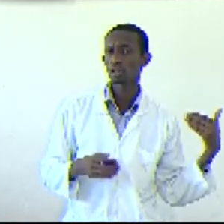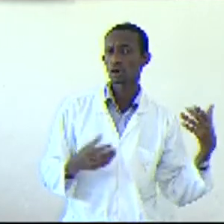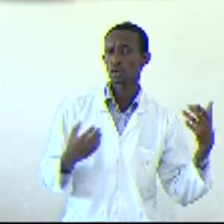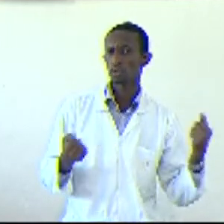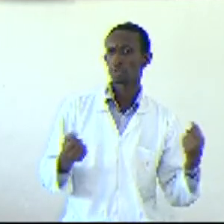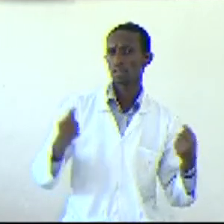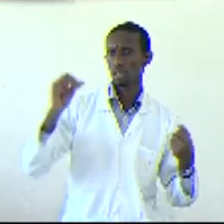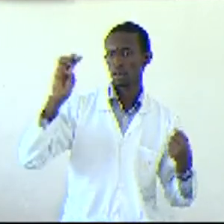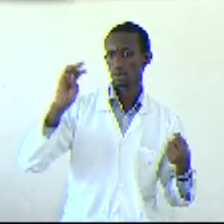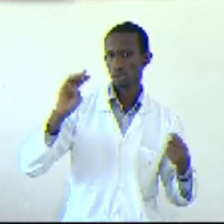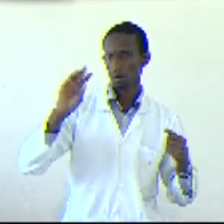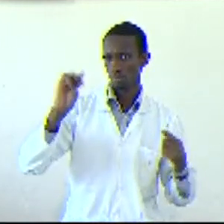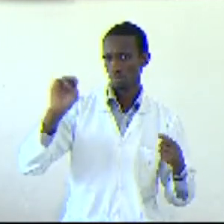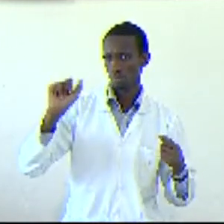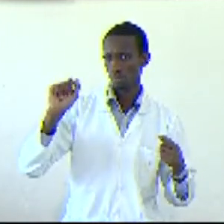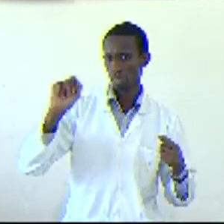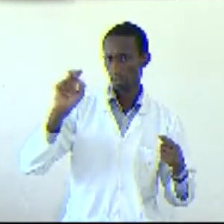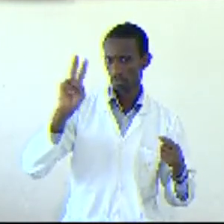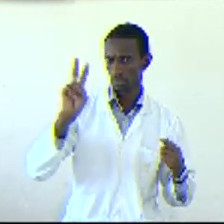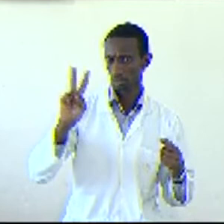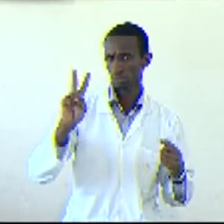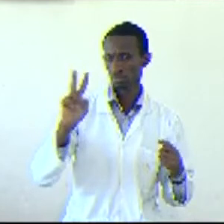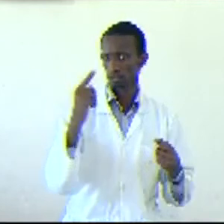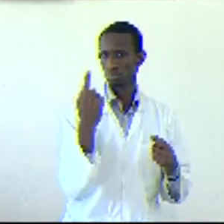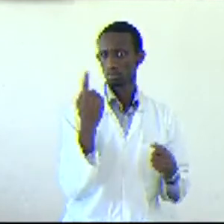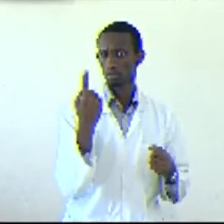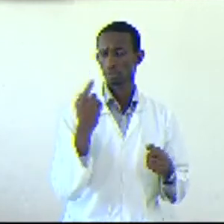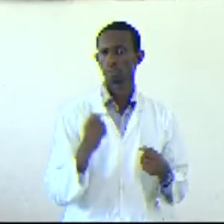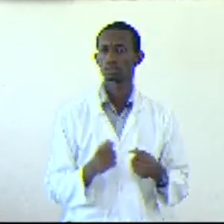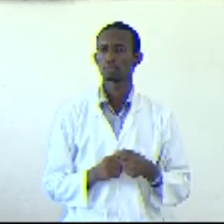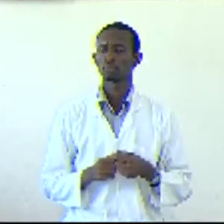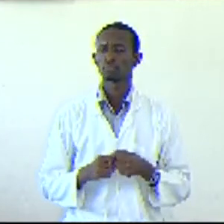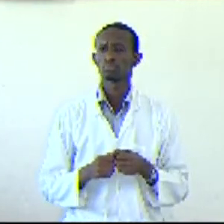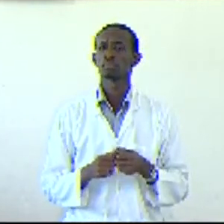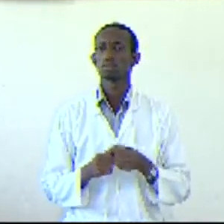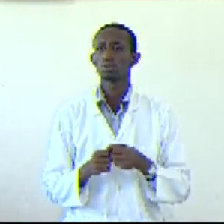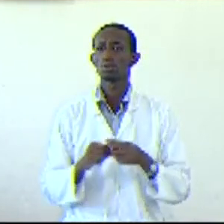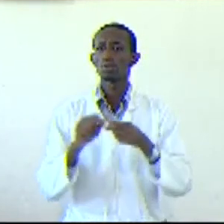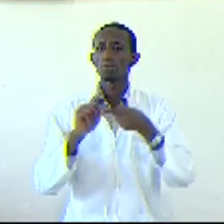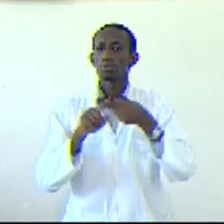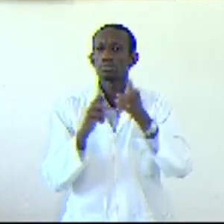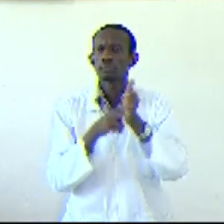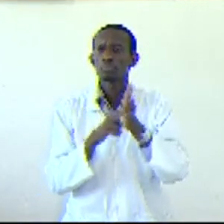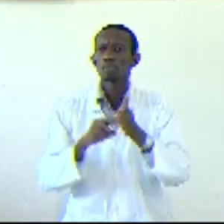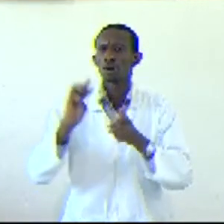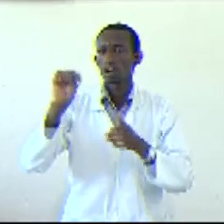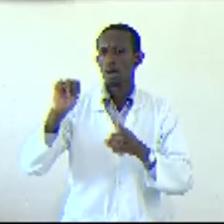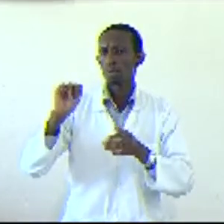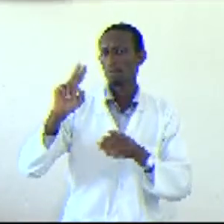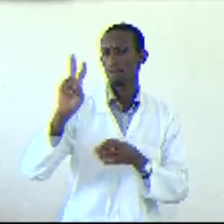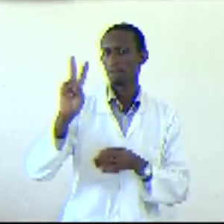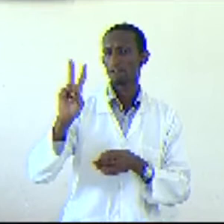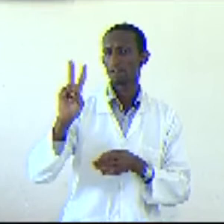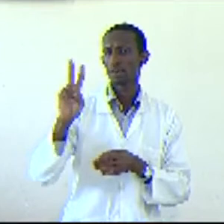M1, V1 plus M2, then V2. It is like a reminder that you are now giving you. Because